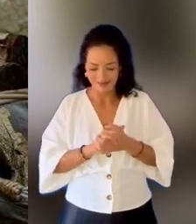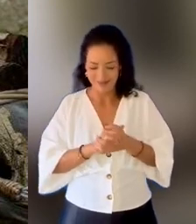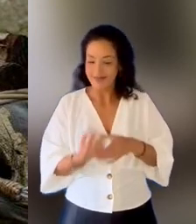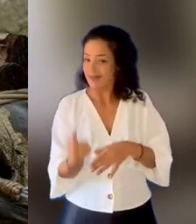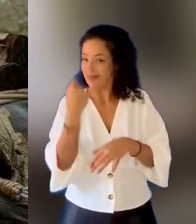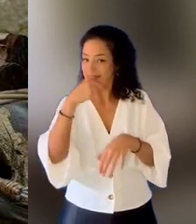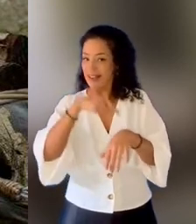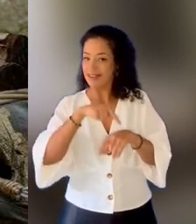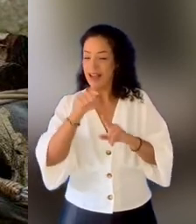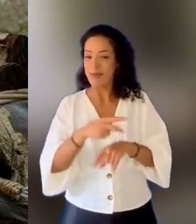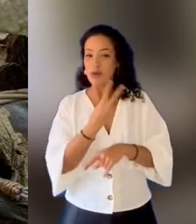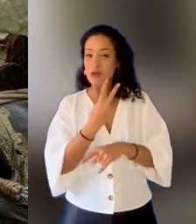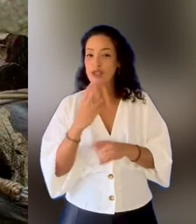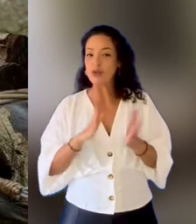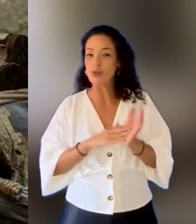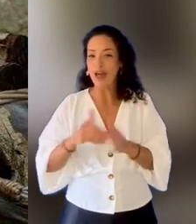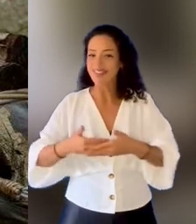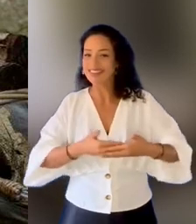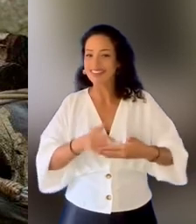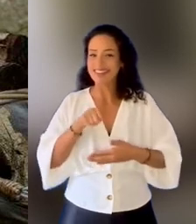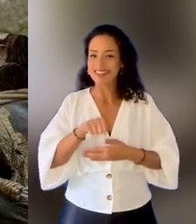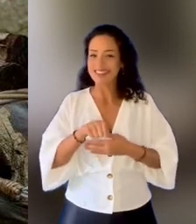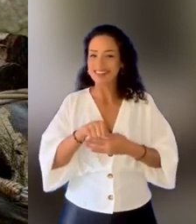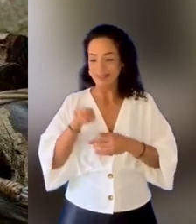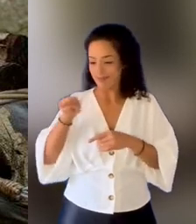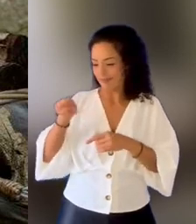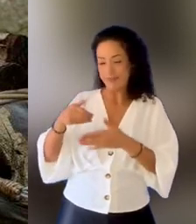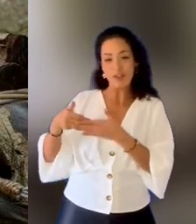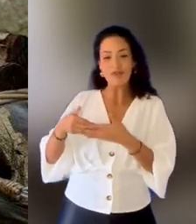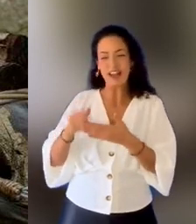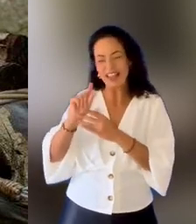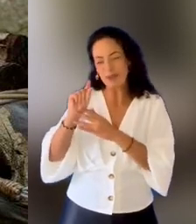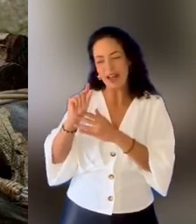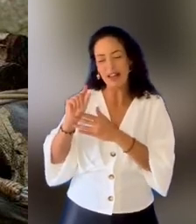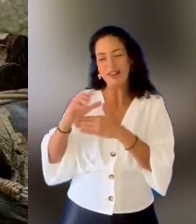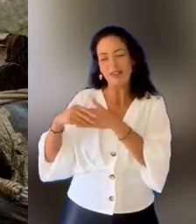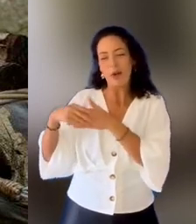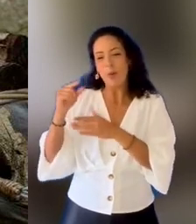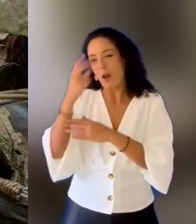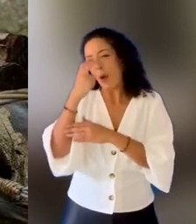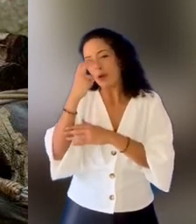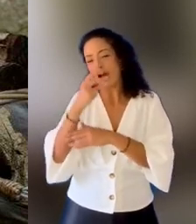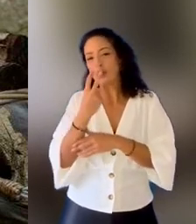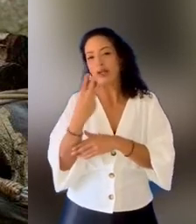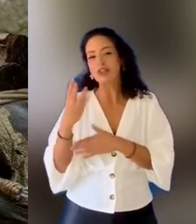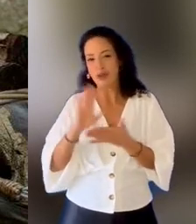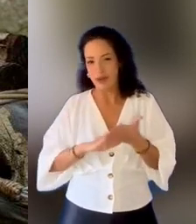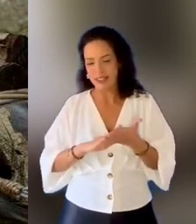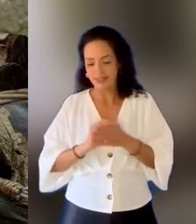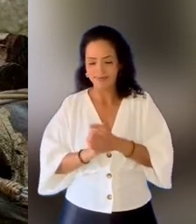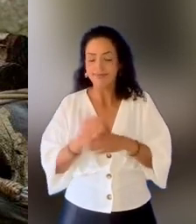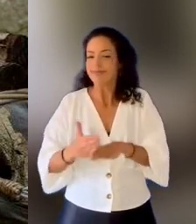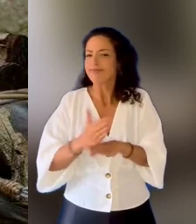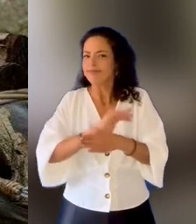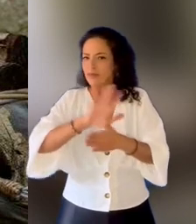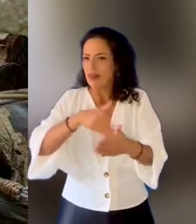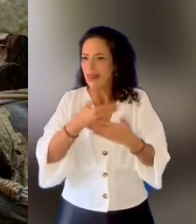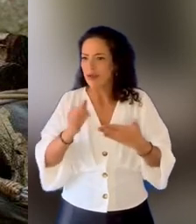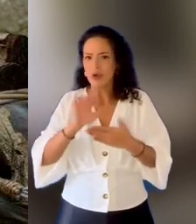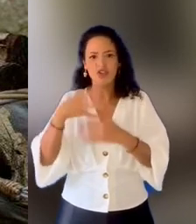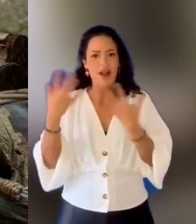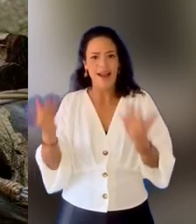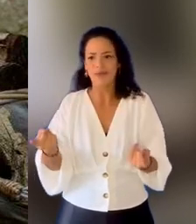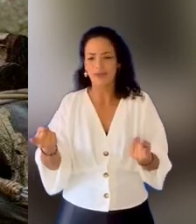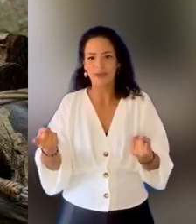the time that it was taken, he was 22 months old. She was slightly older at 23 months. Even before they have the language to speak to each